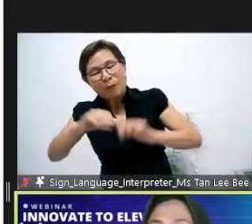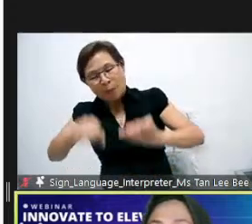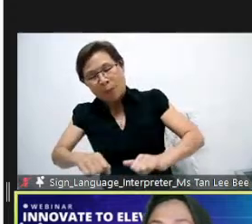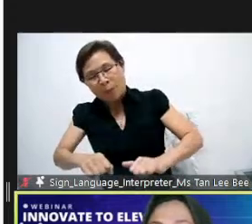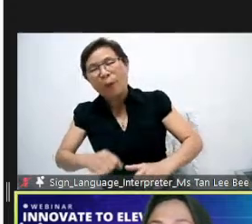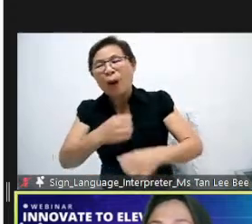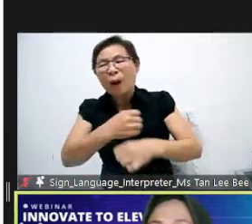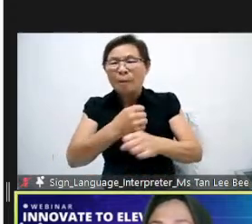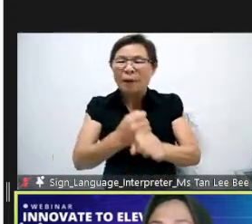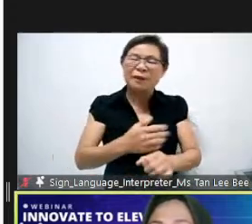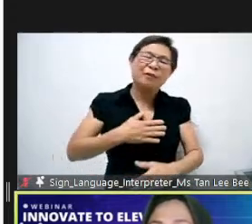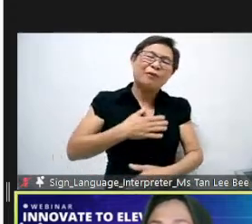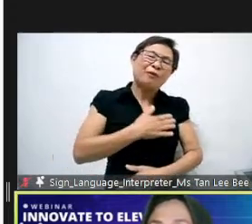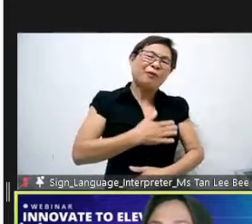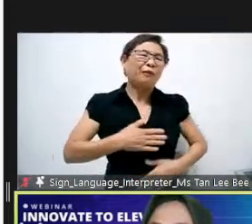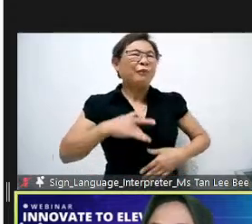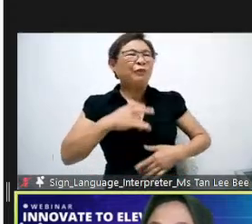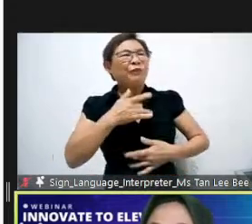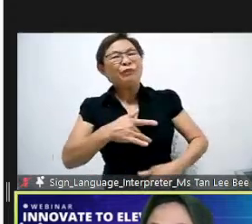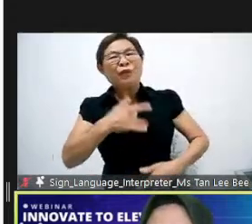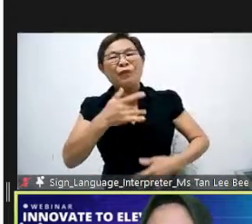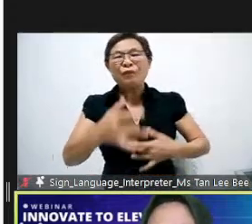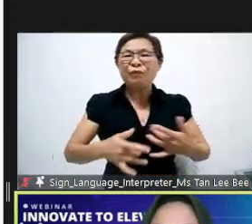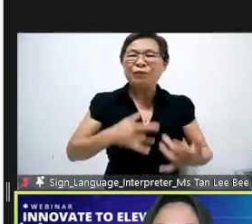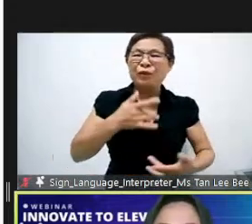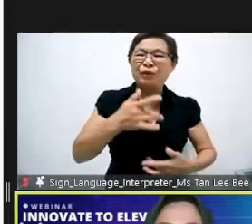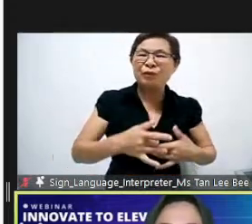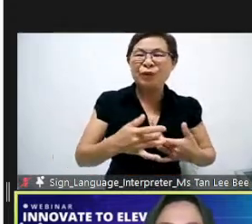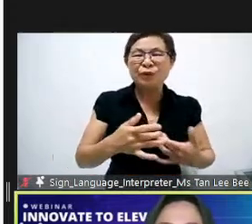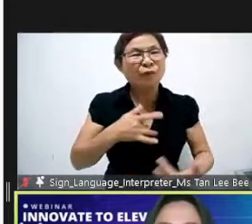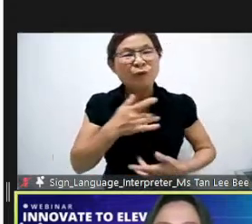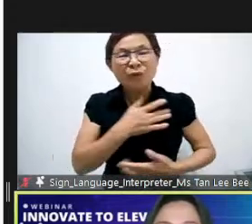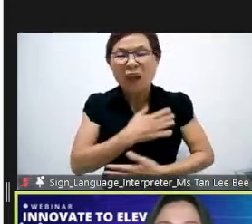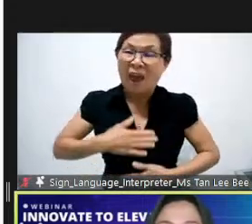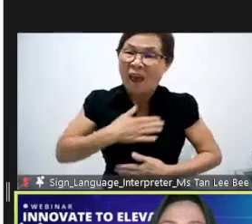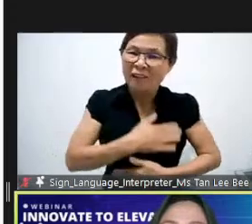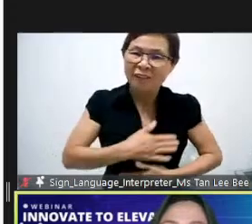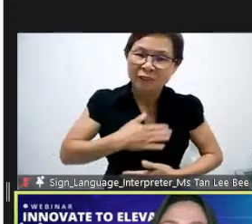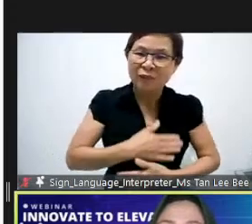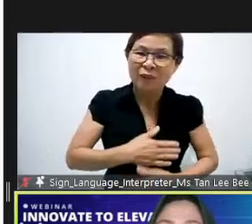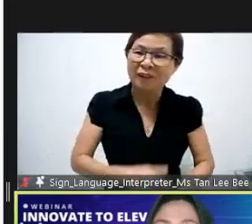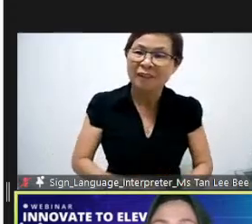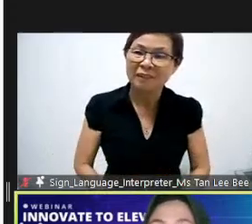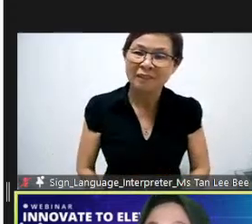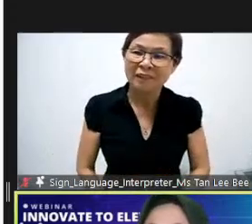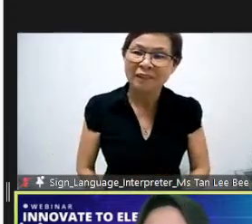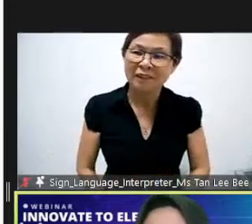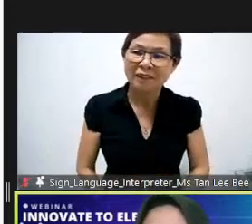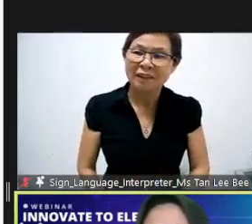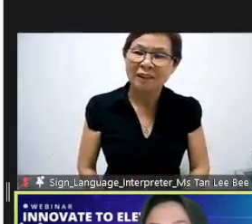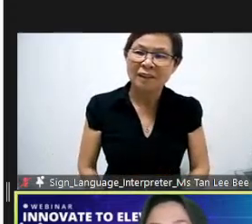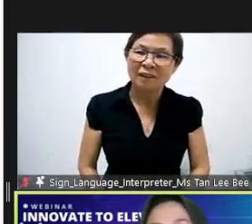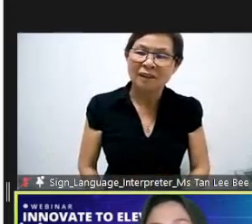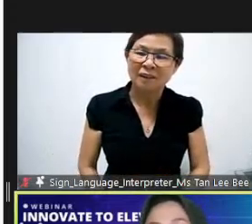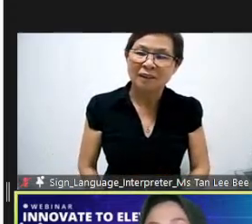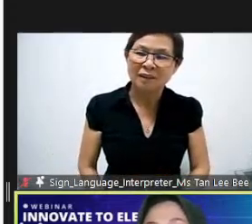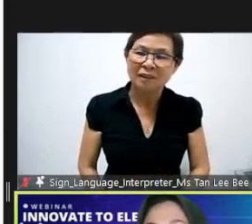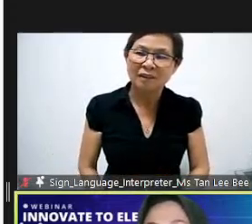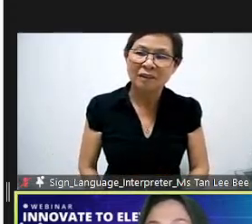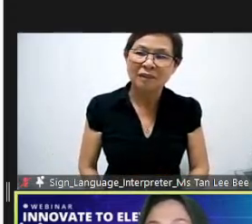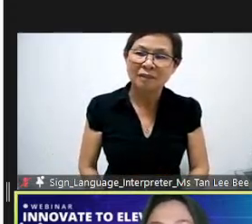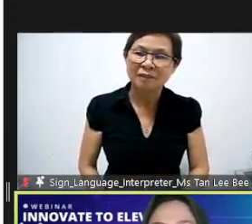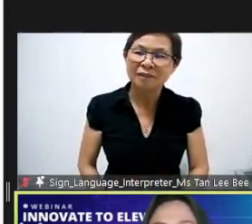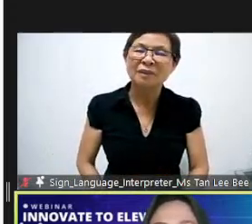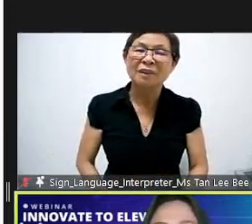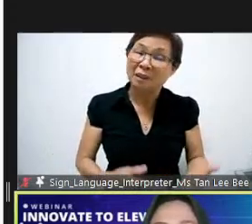not feel like they're being forced to learn. So that is to imprison of fun